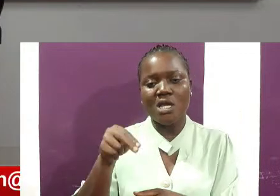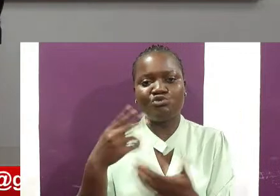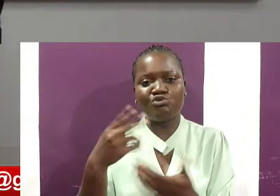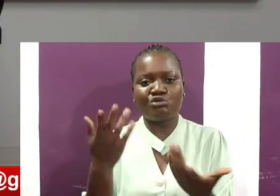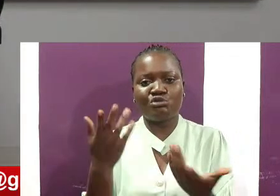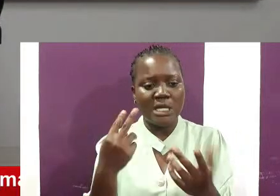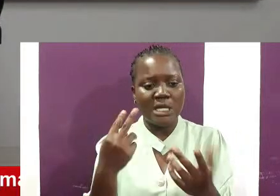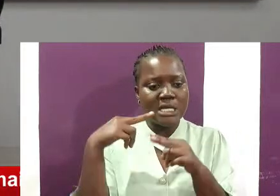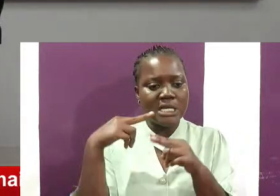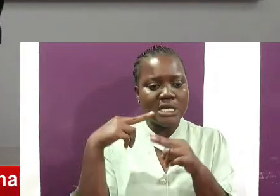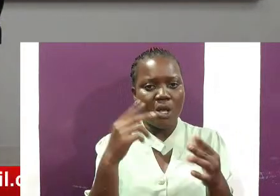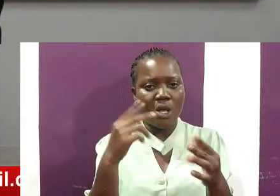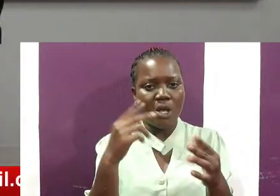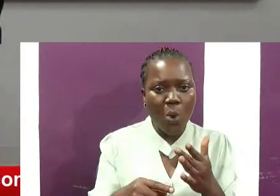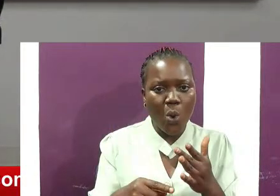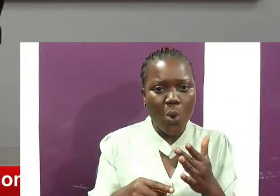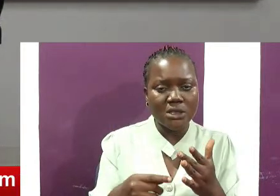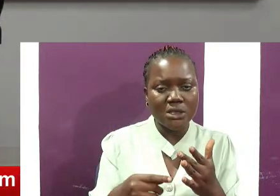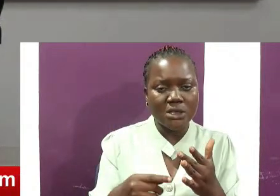Let's start with John